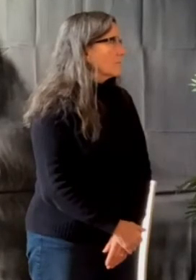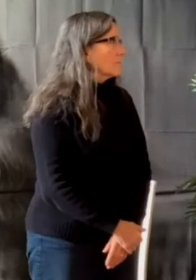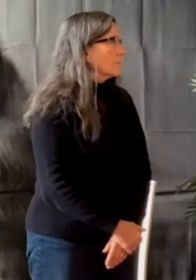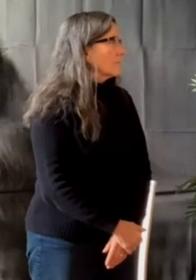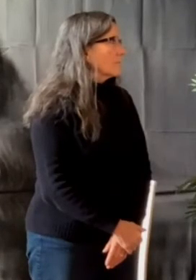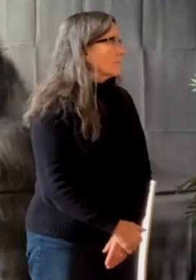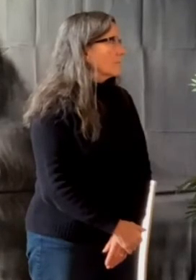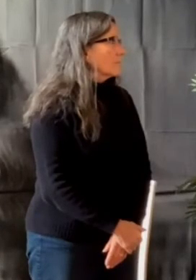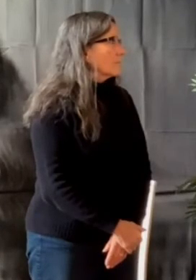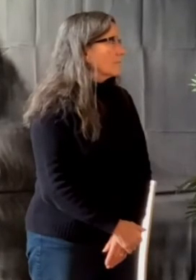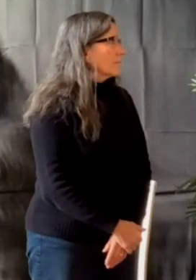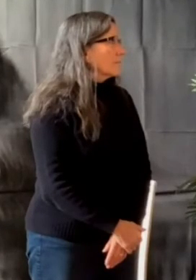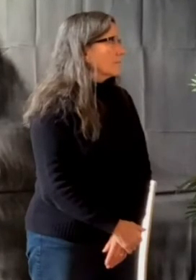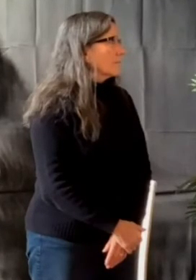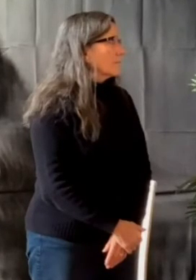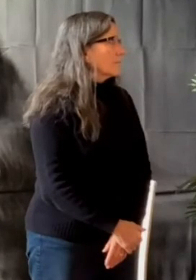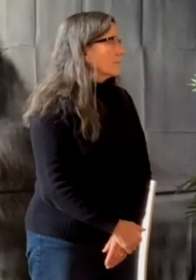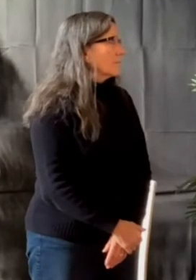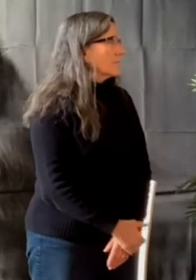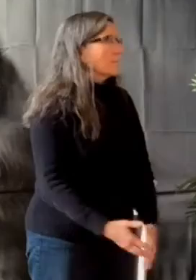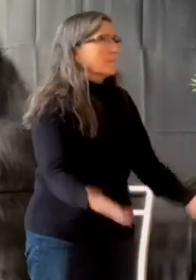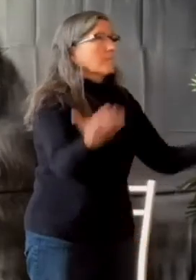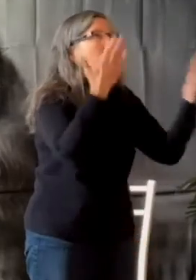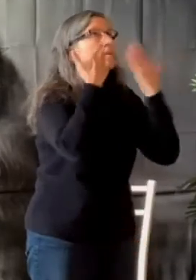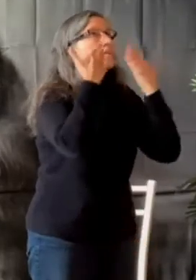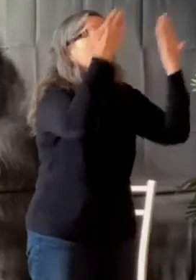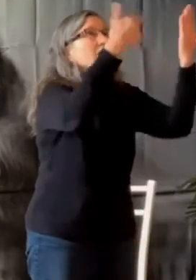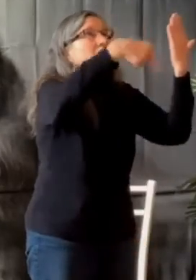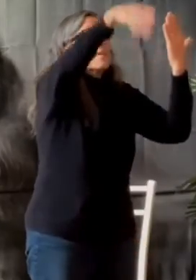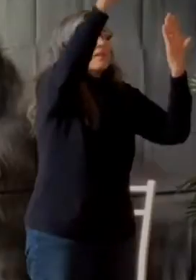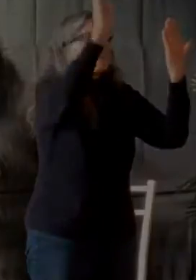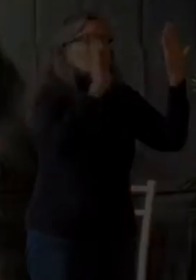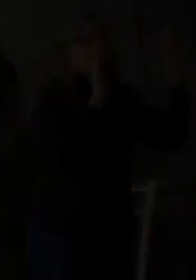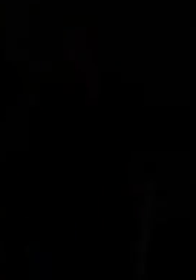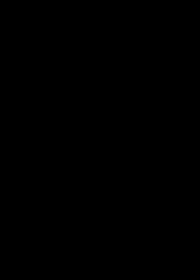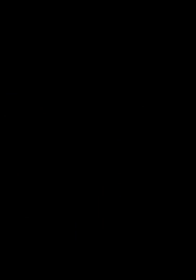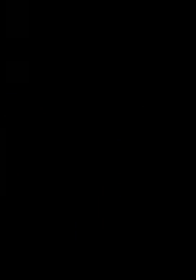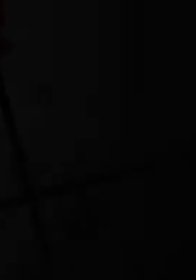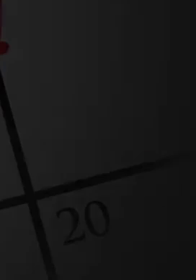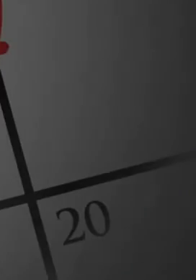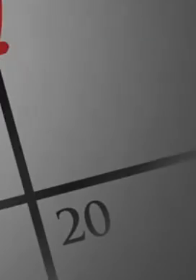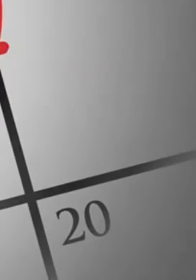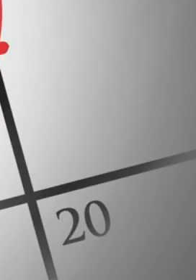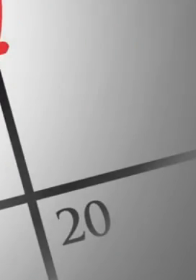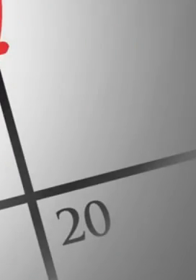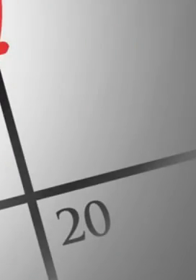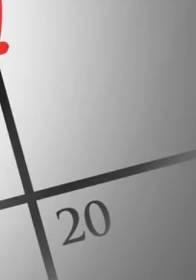today, go in peace to love and serve the Lord. Thanks be to God.